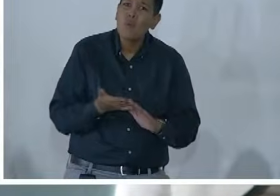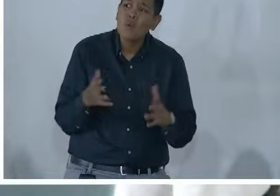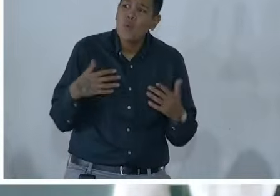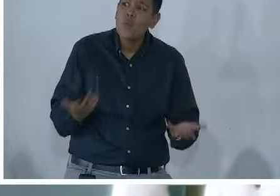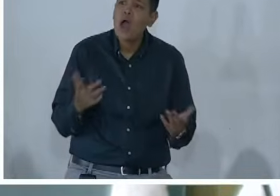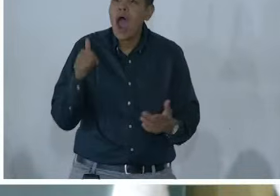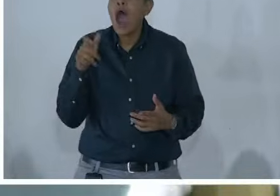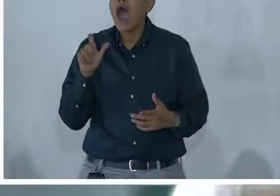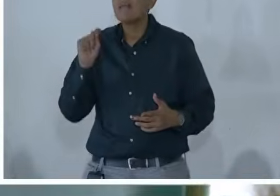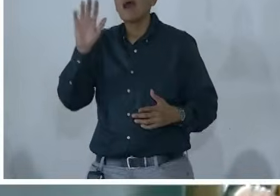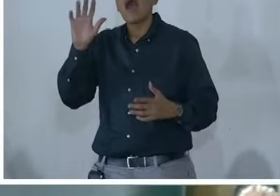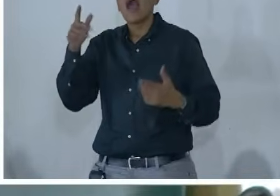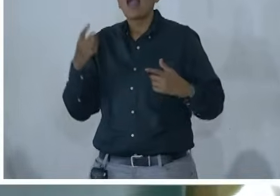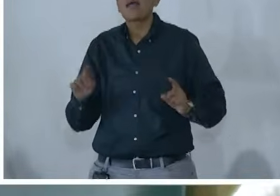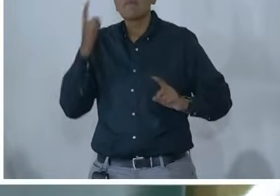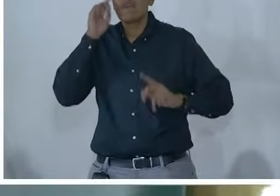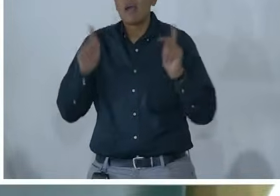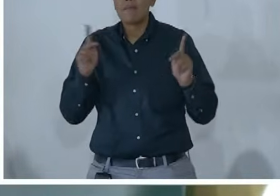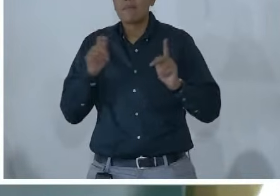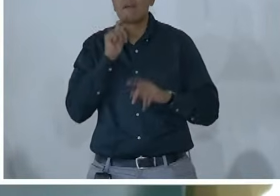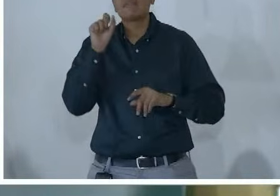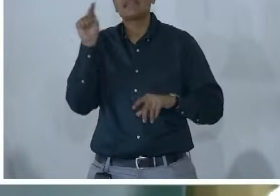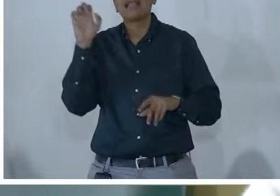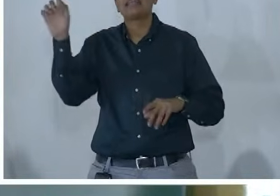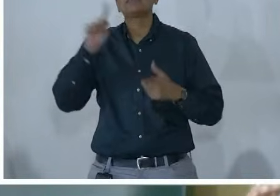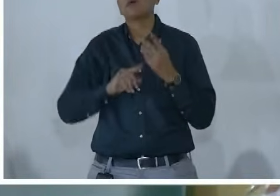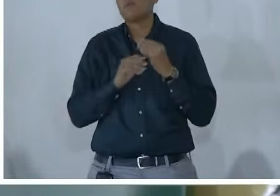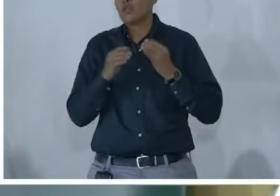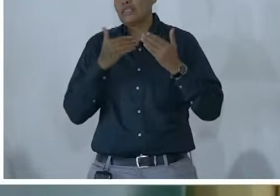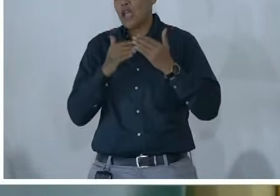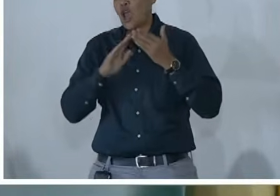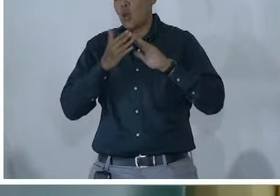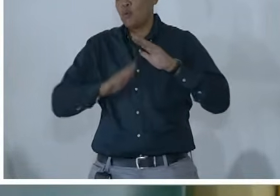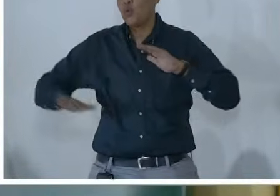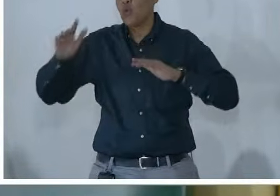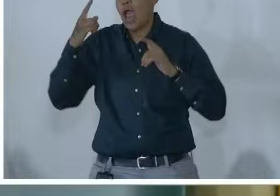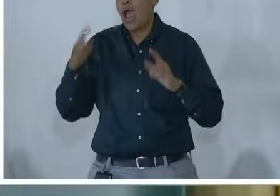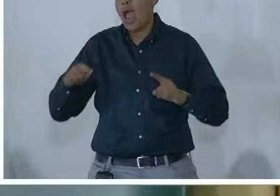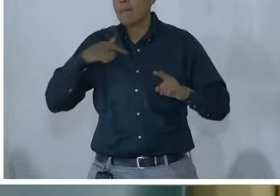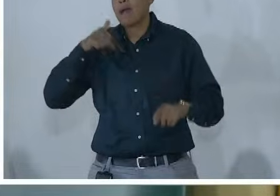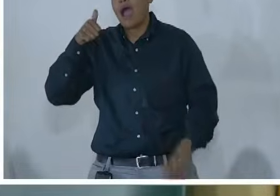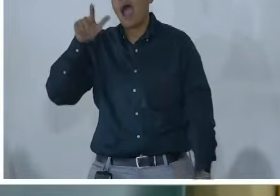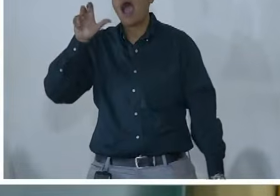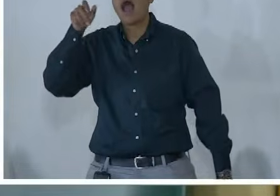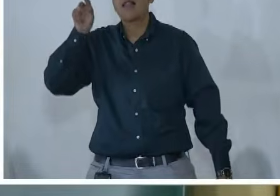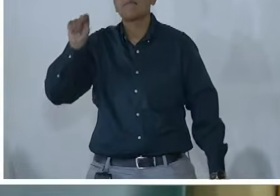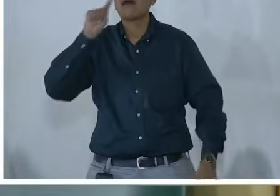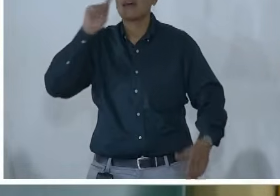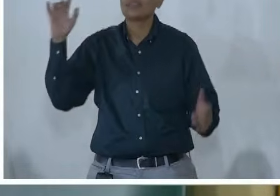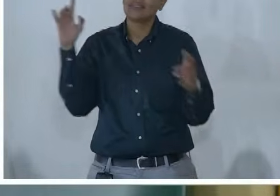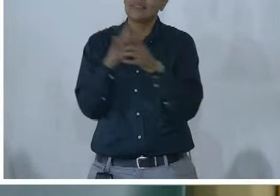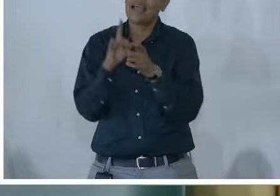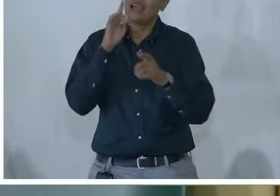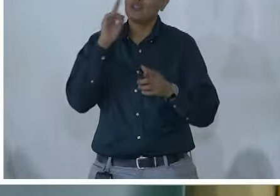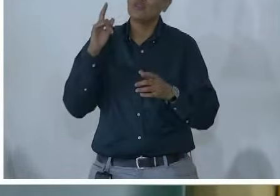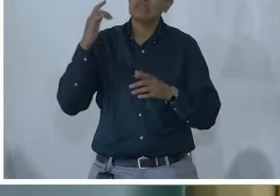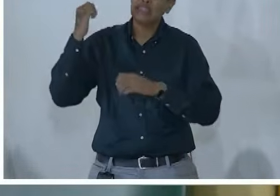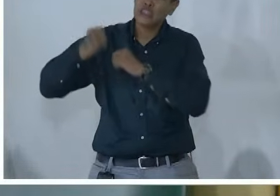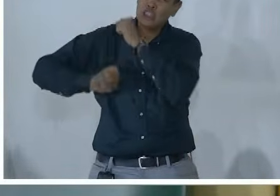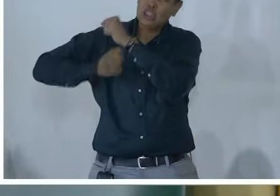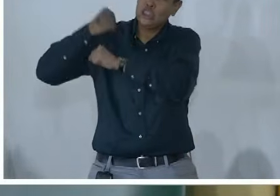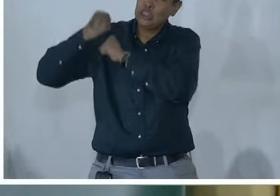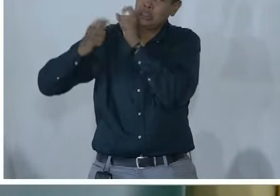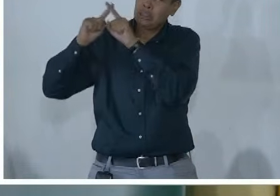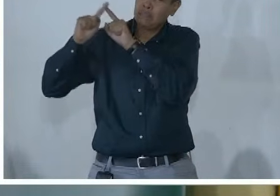of Alpart. For the people of St. Elizabeth and surrounding communities, Alpart is tied to generations of